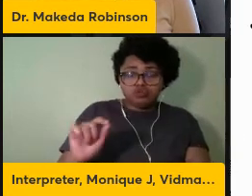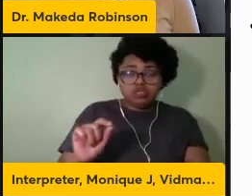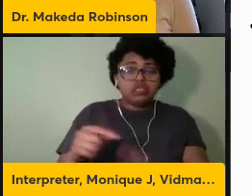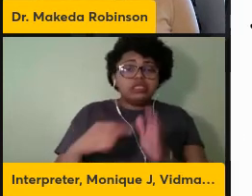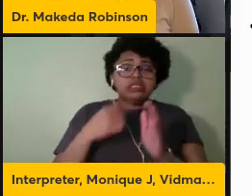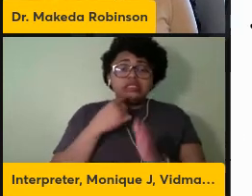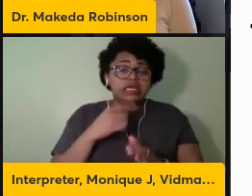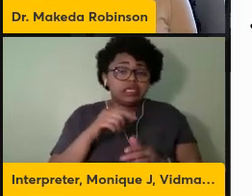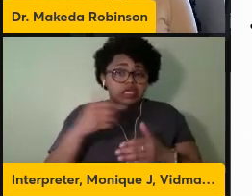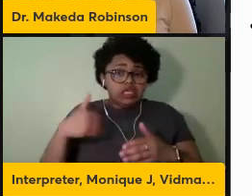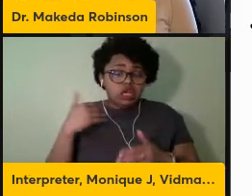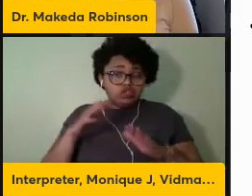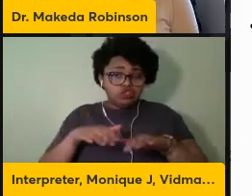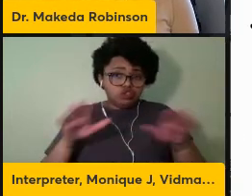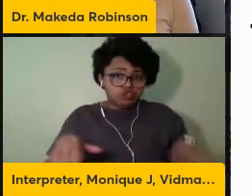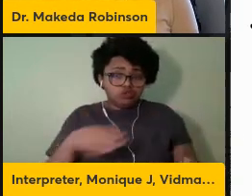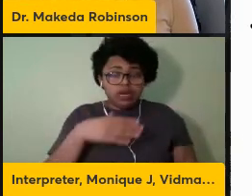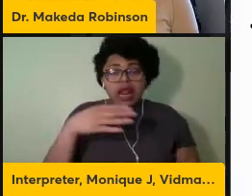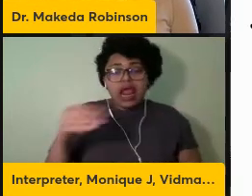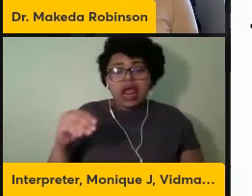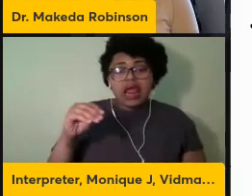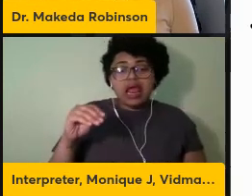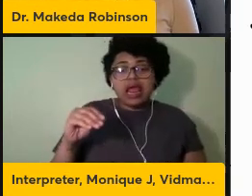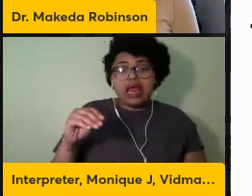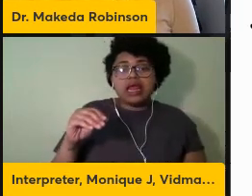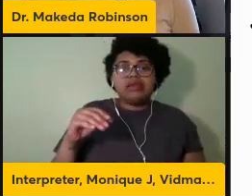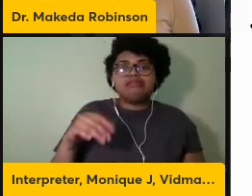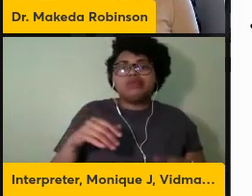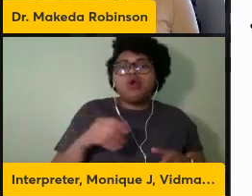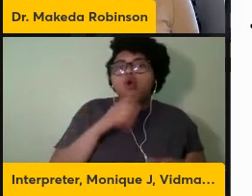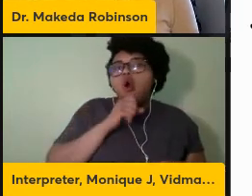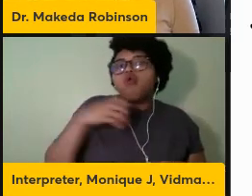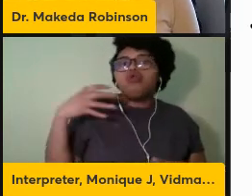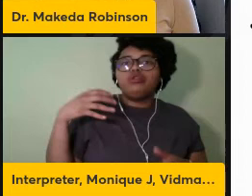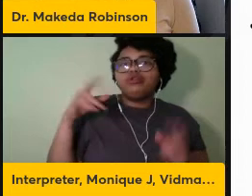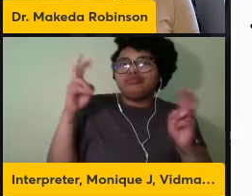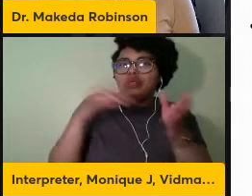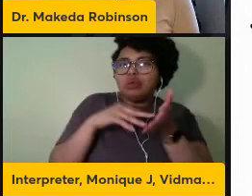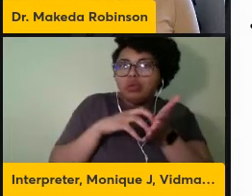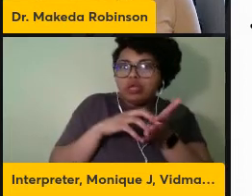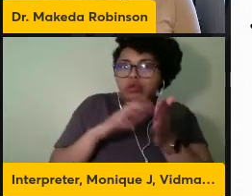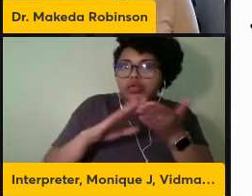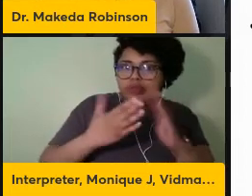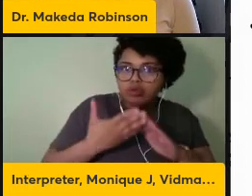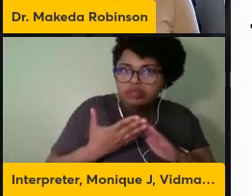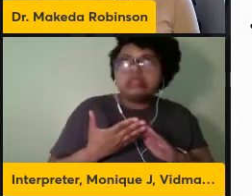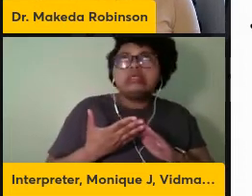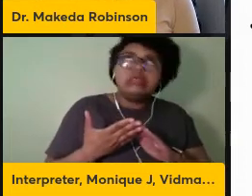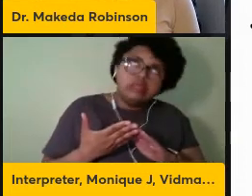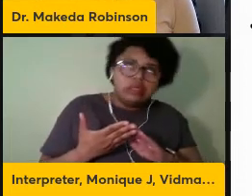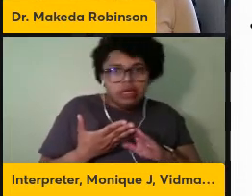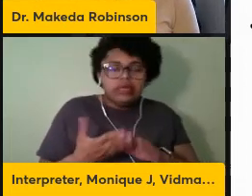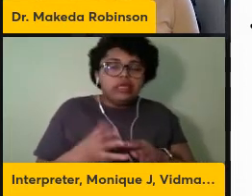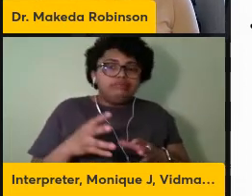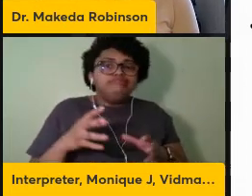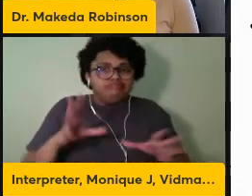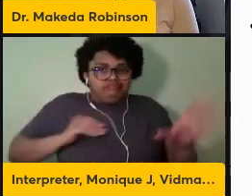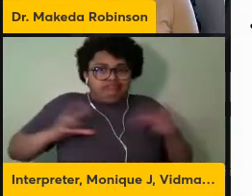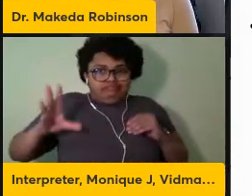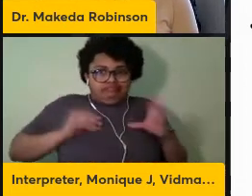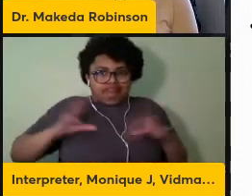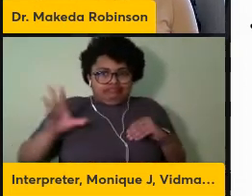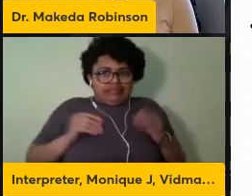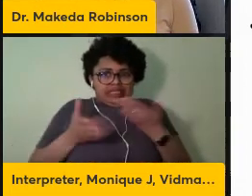adolescents were less susceptible to infection, and also when they became infected, had fewer clinical signs or